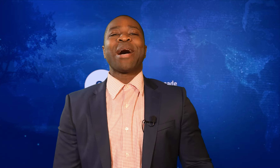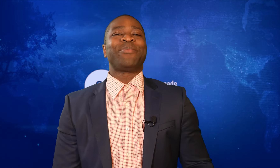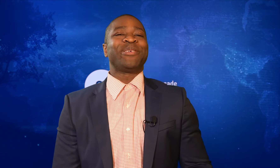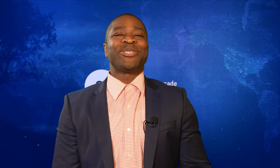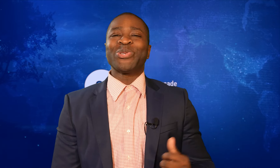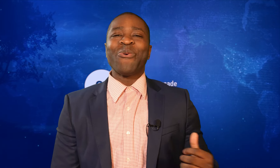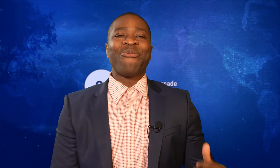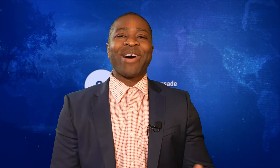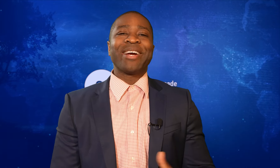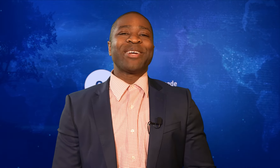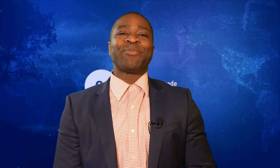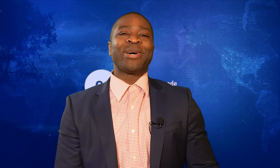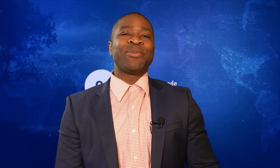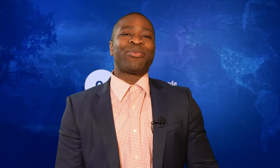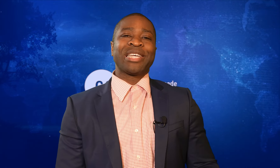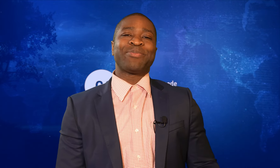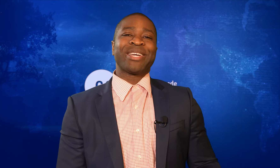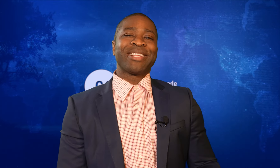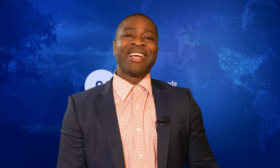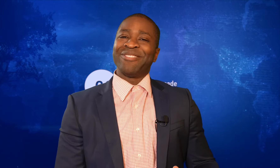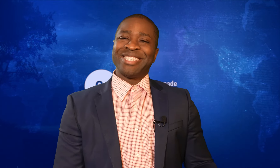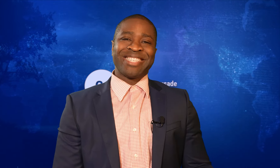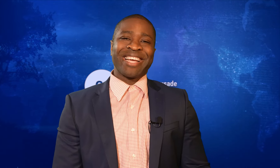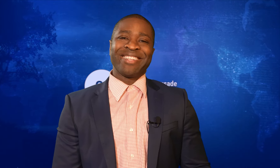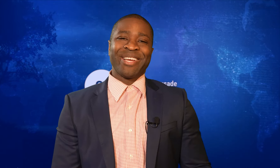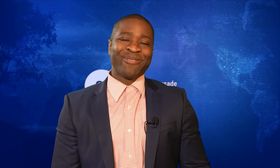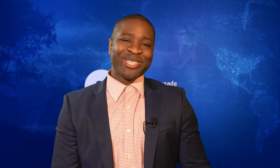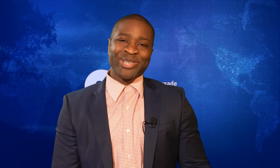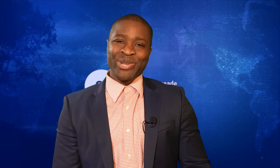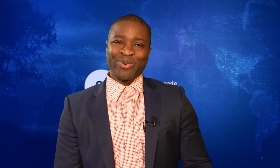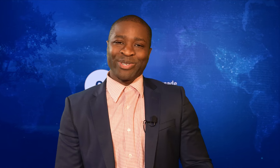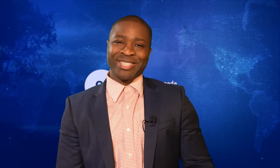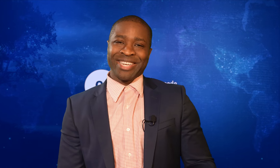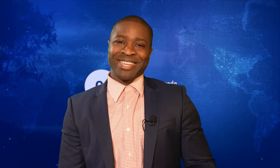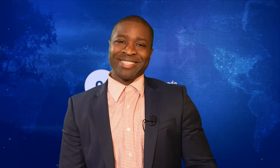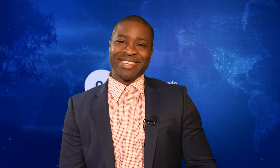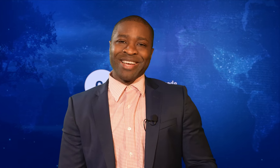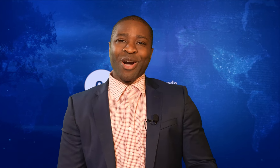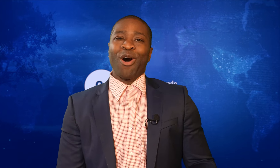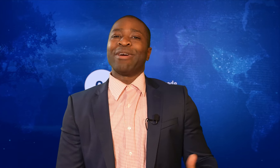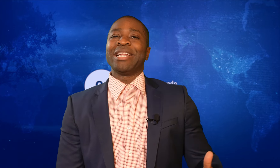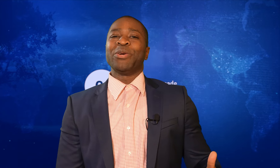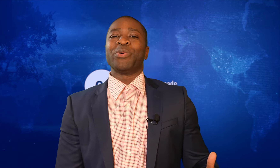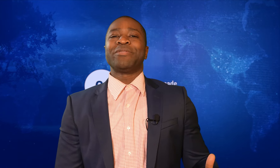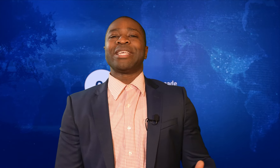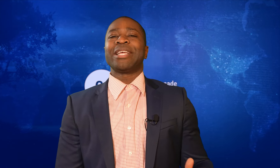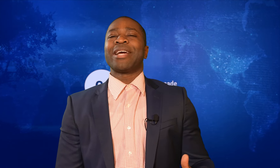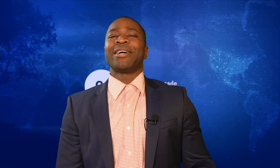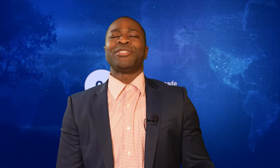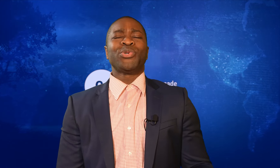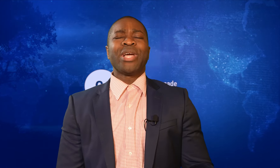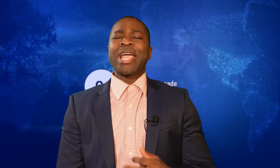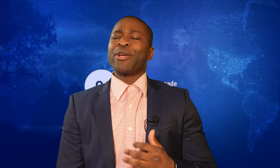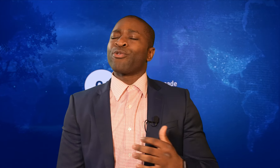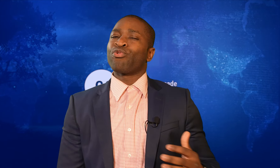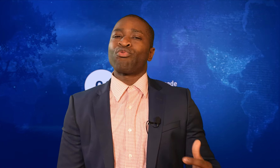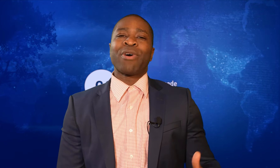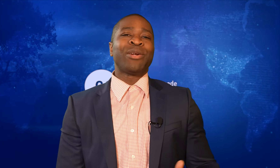so happy and so fired up by the prospect of the second day of this global crusade. Already, we've seen God